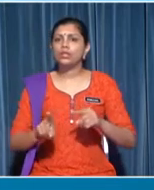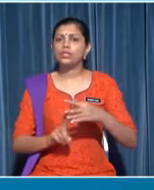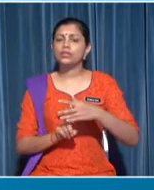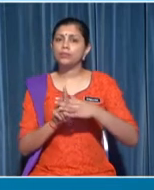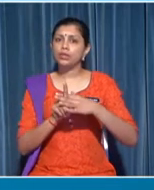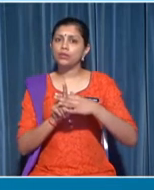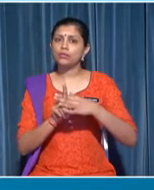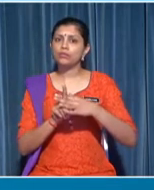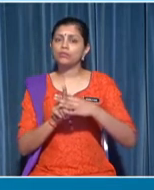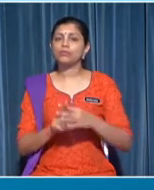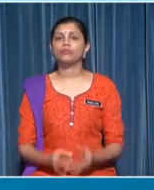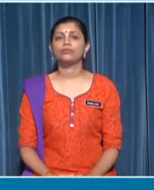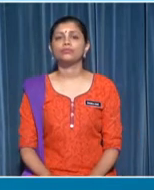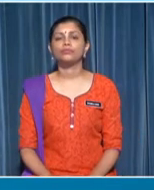eat?